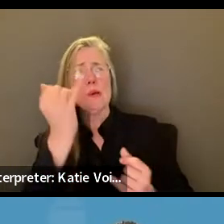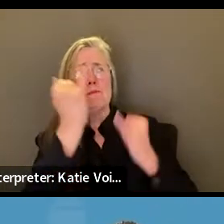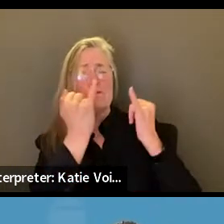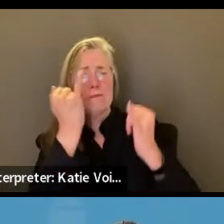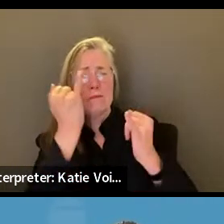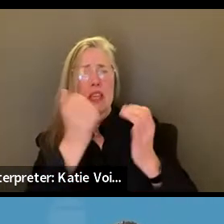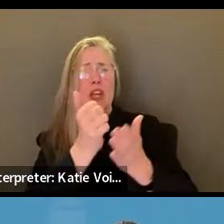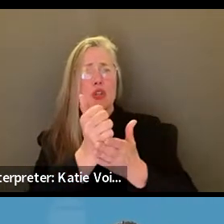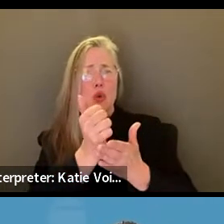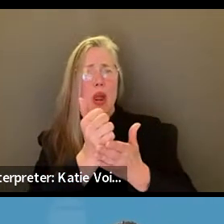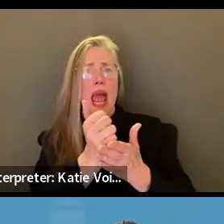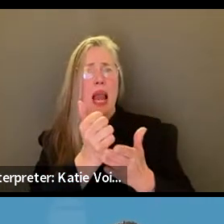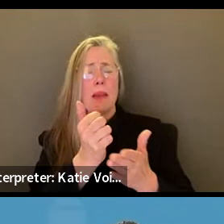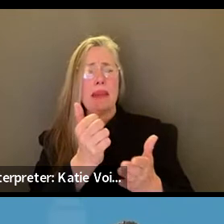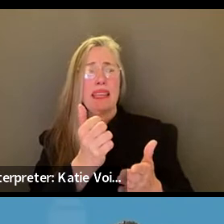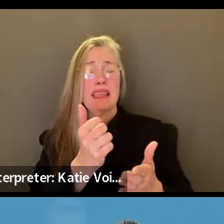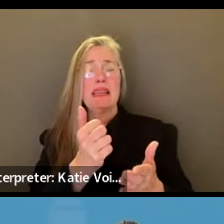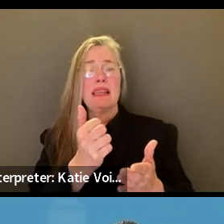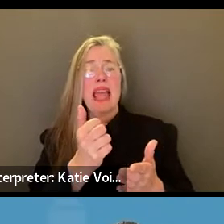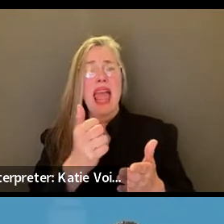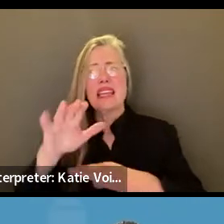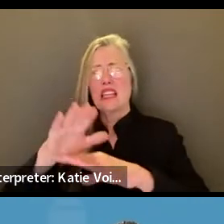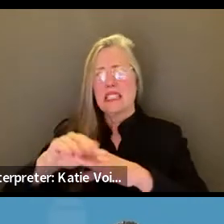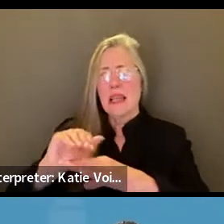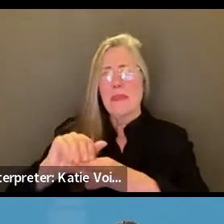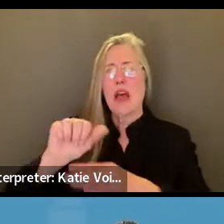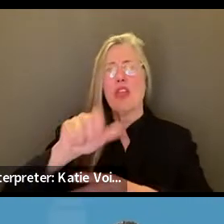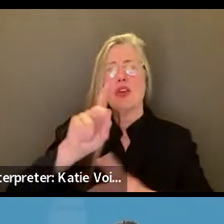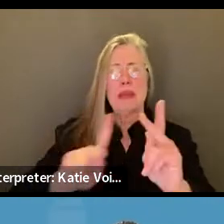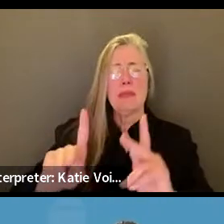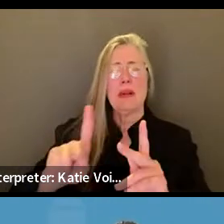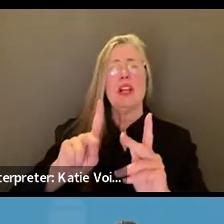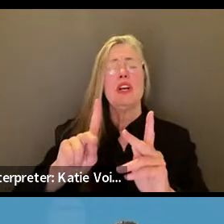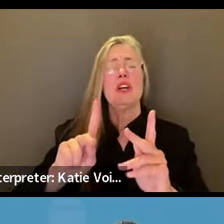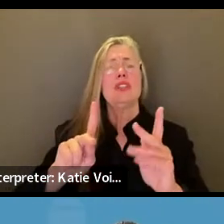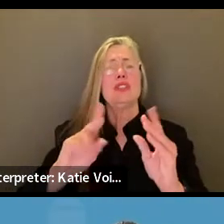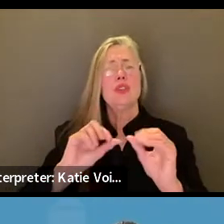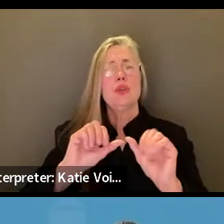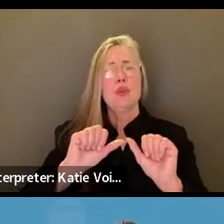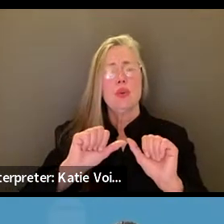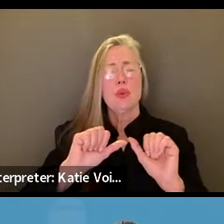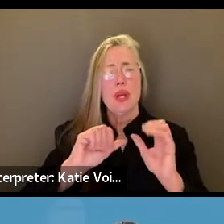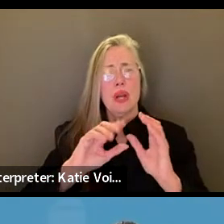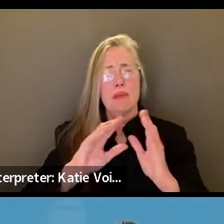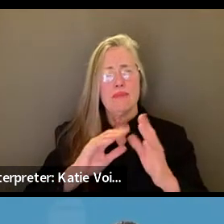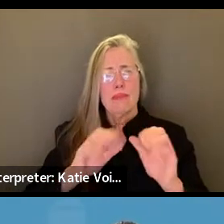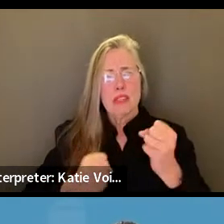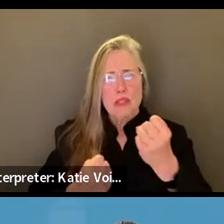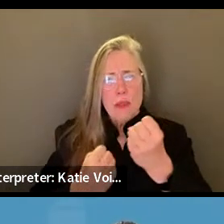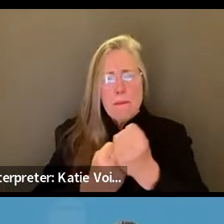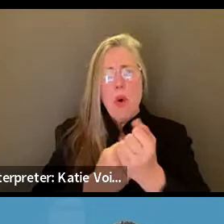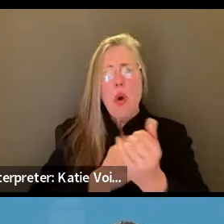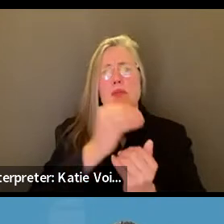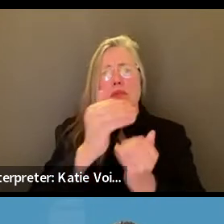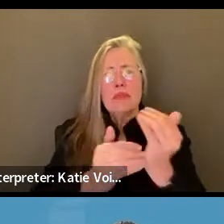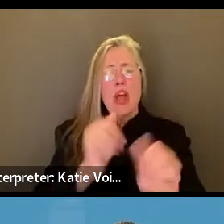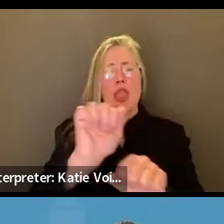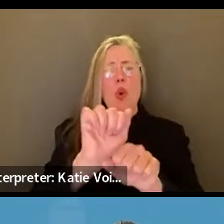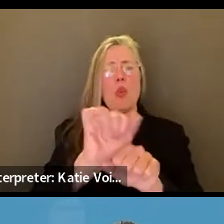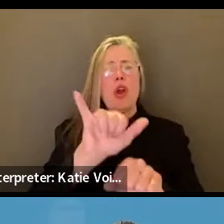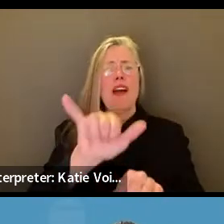help and call others into doing as well, in order to further the work of the campaign beyond just a video or beyond just a